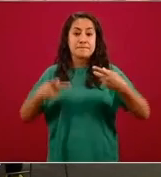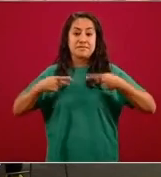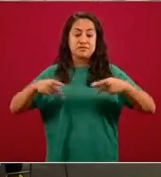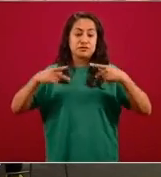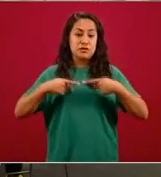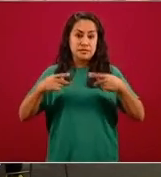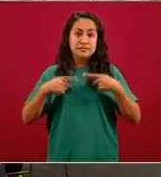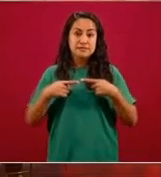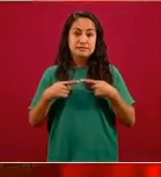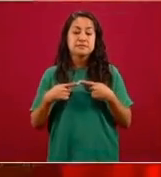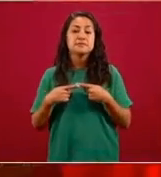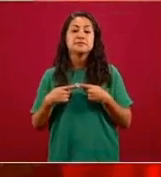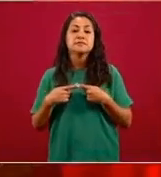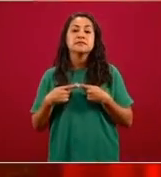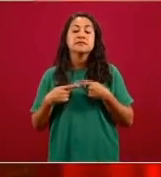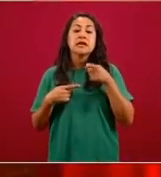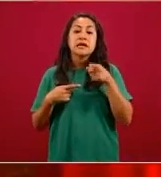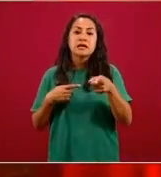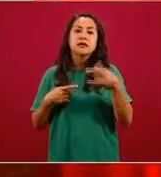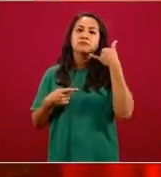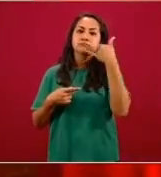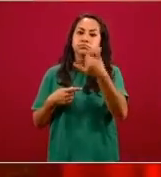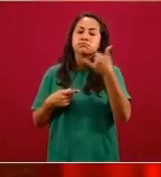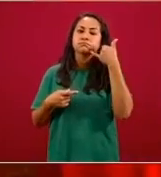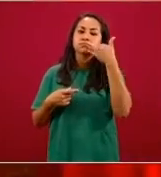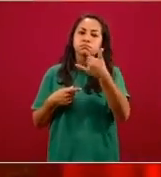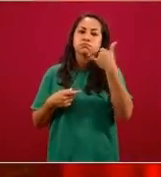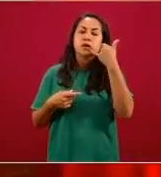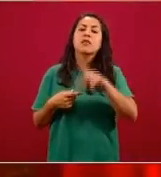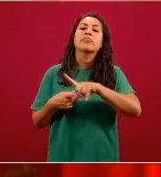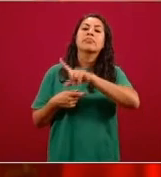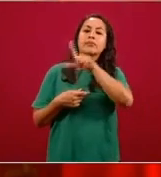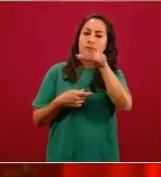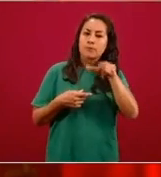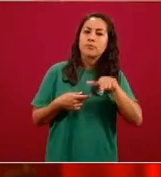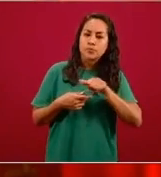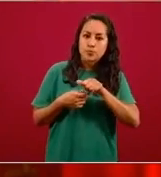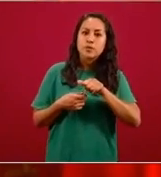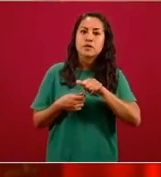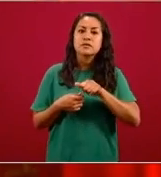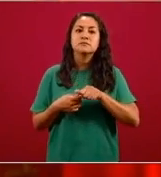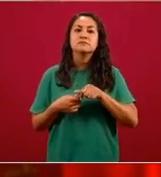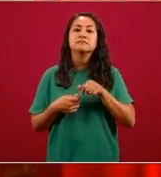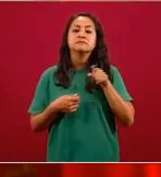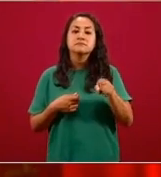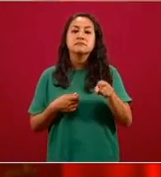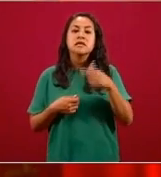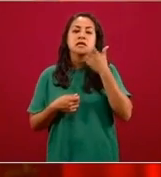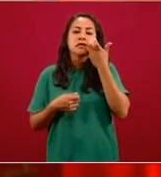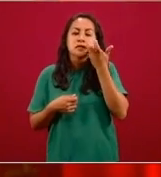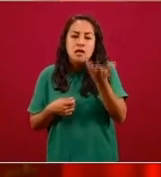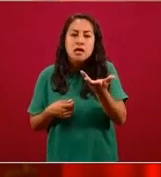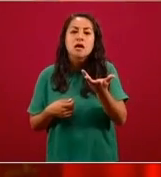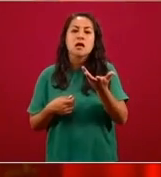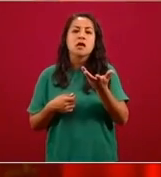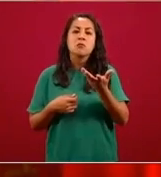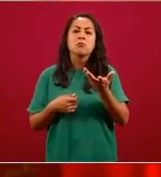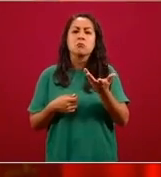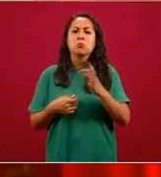so they had to go seek medical attention, or if the recommendation was for them to stay at home.